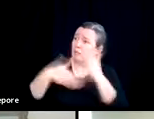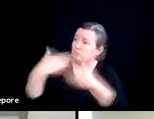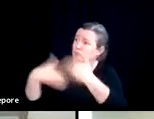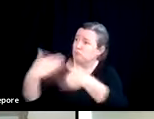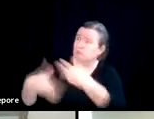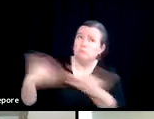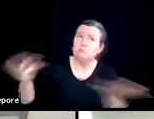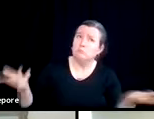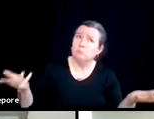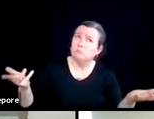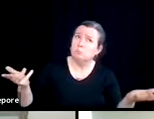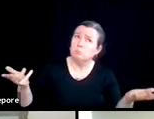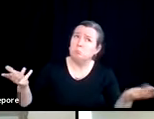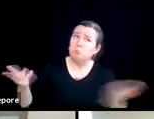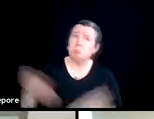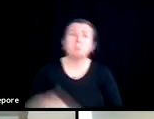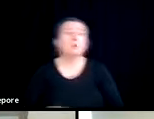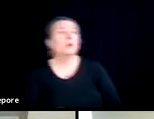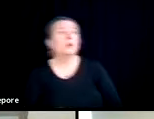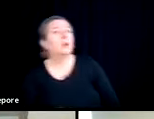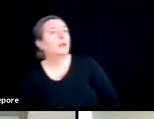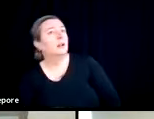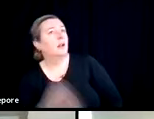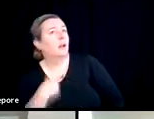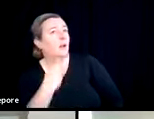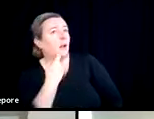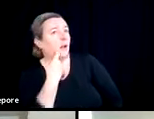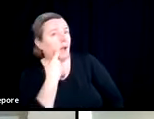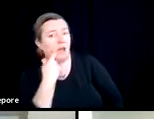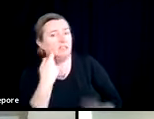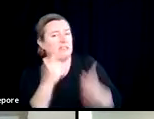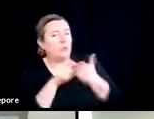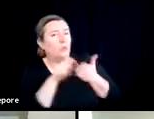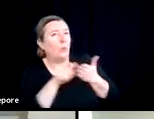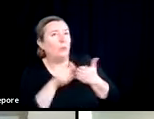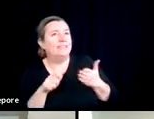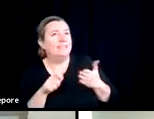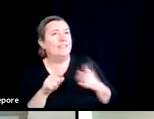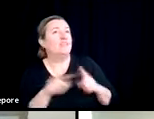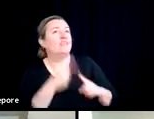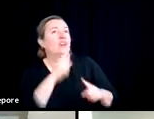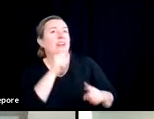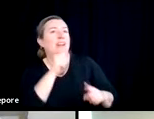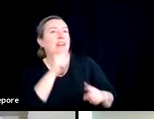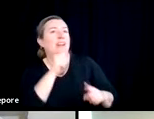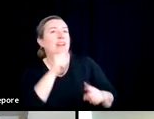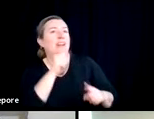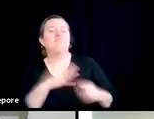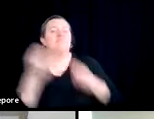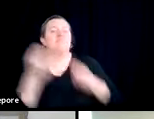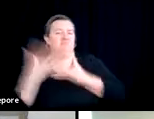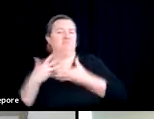I just got a note that the First Lady has tested negative definitively, so that's good news.